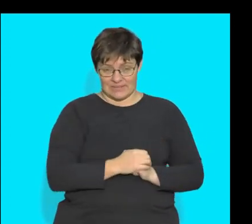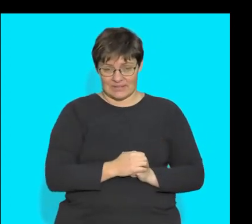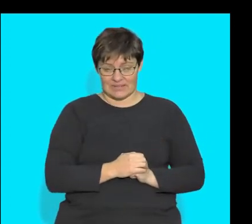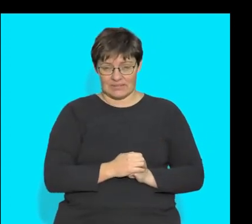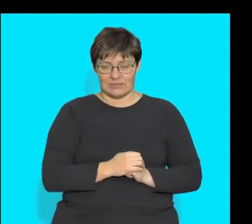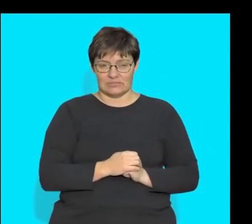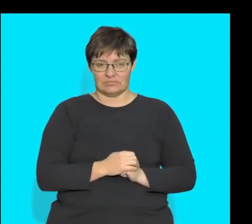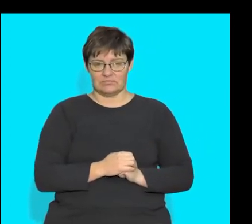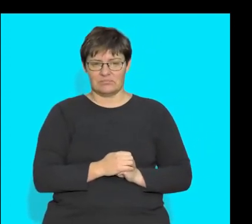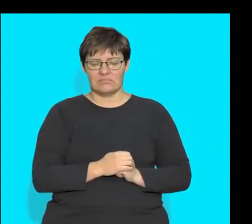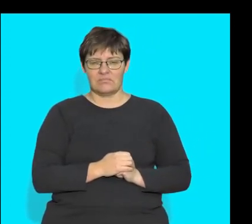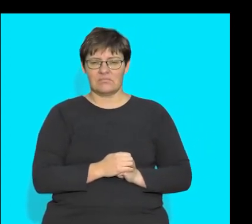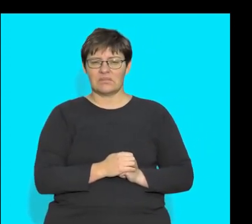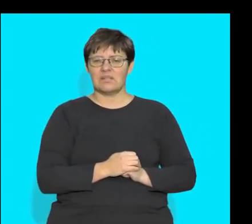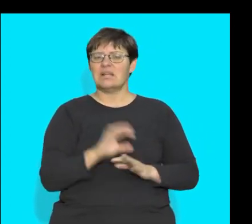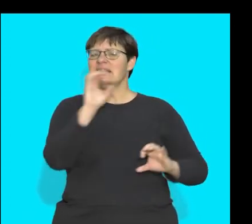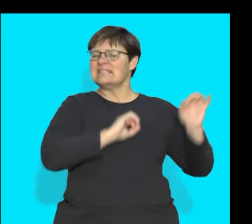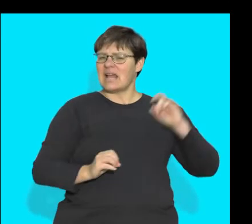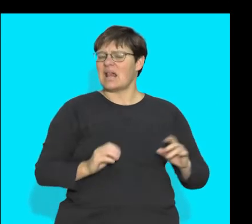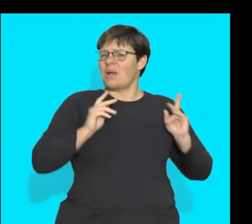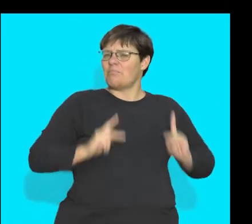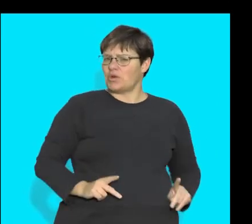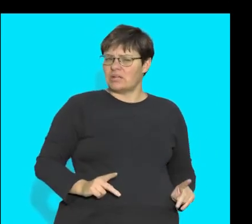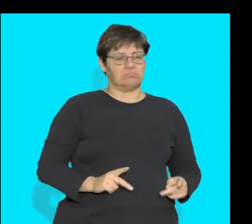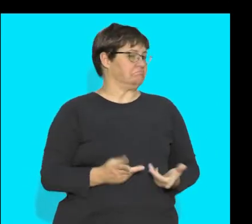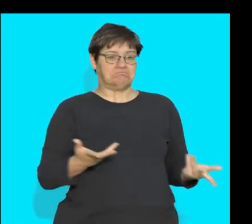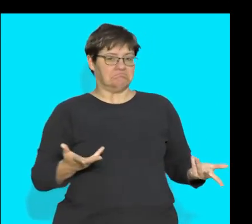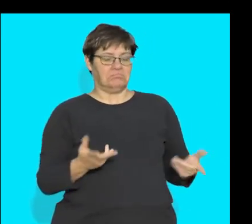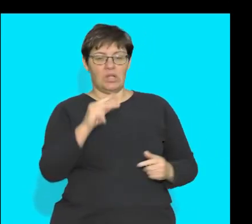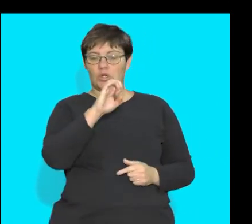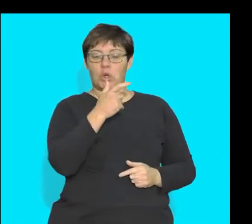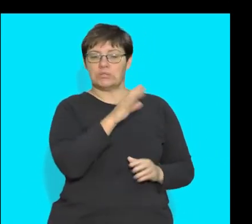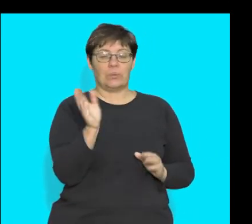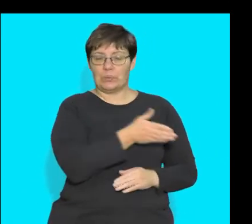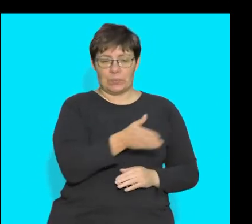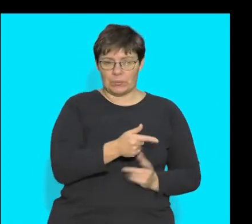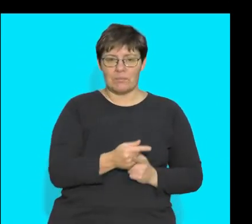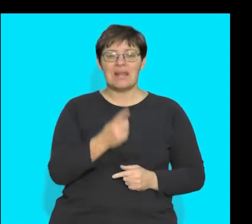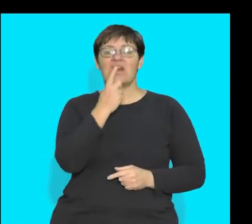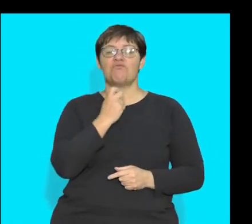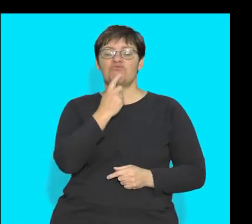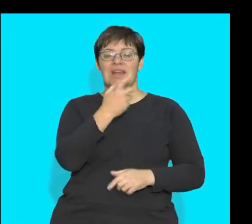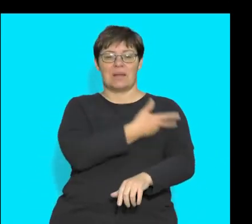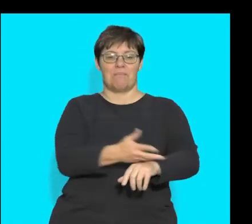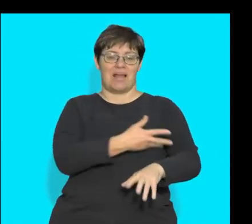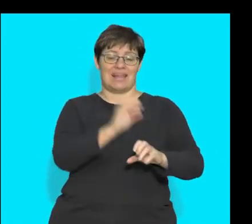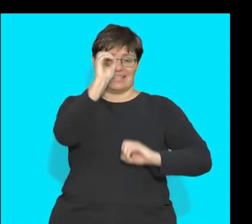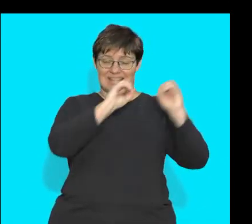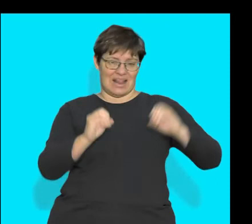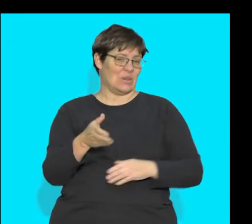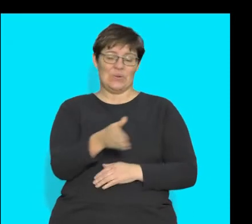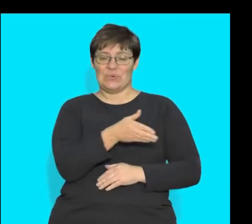cell. However, there is one cell in our body that doesn't have a nucleus, and that is the red blood